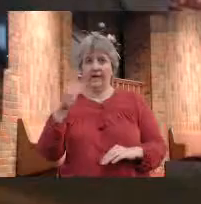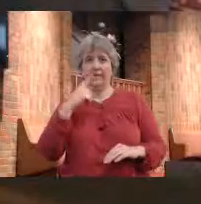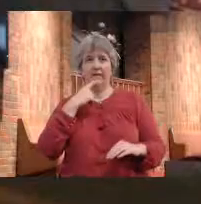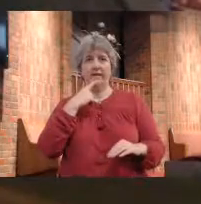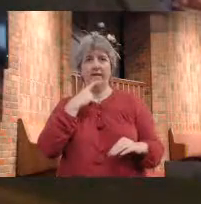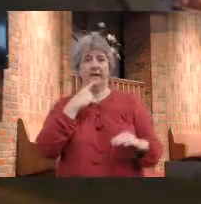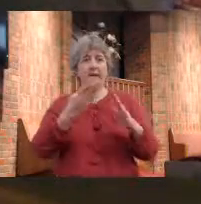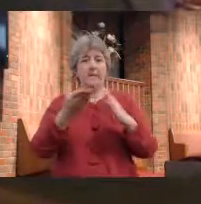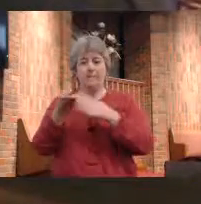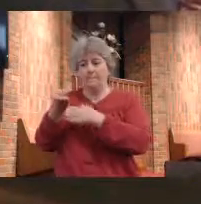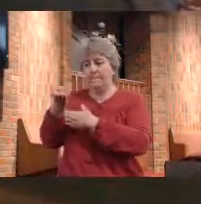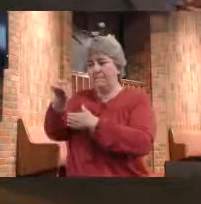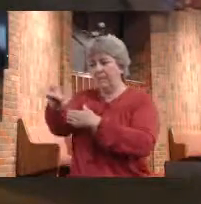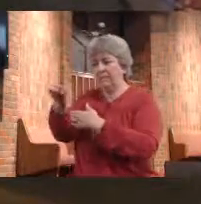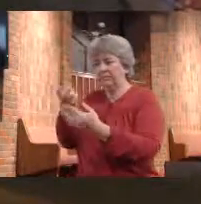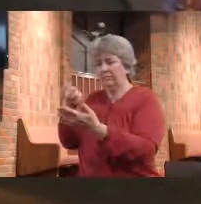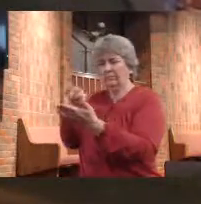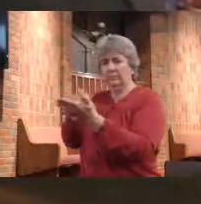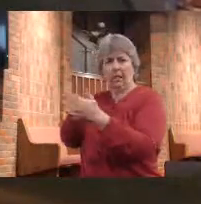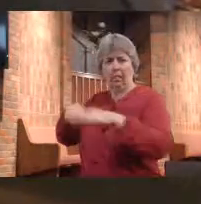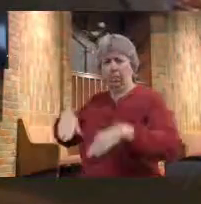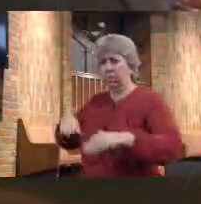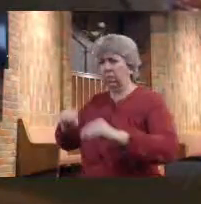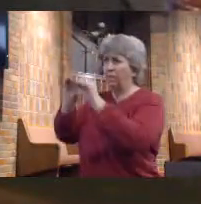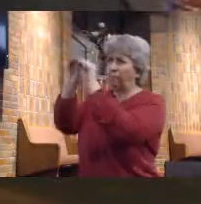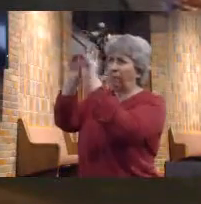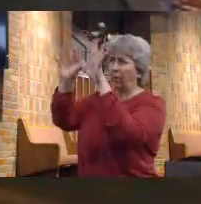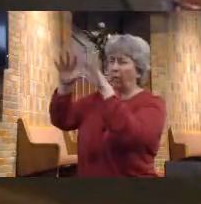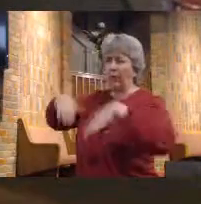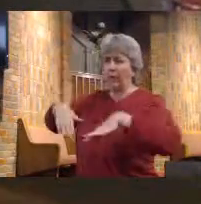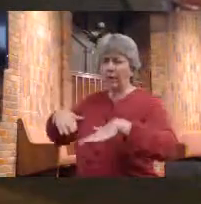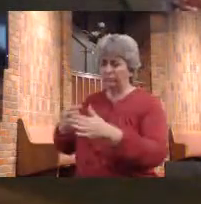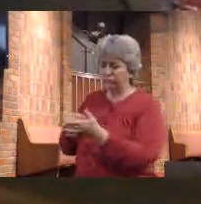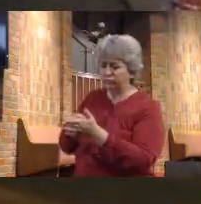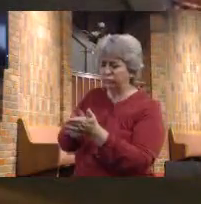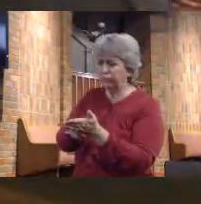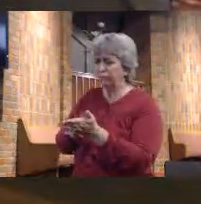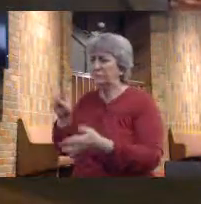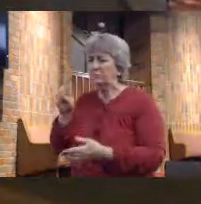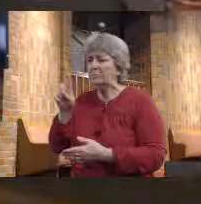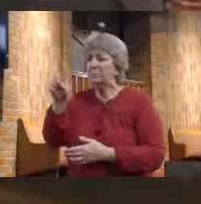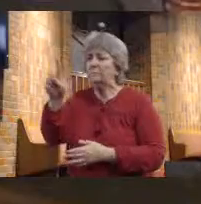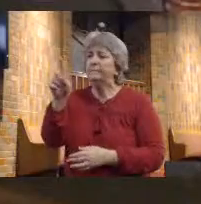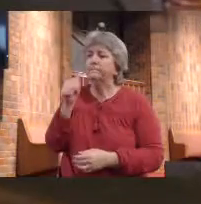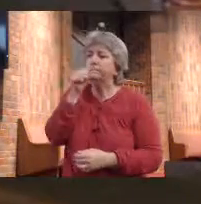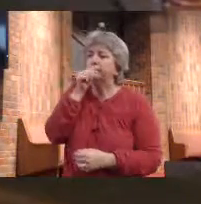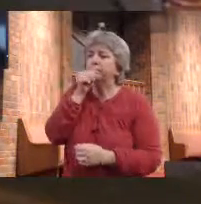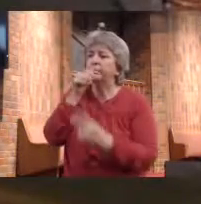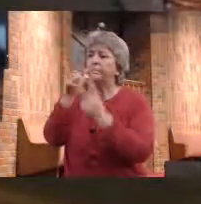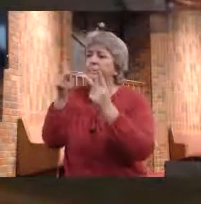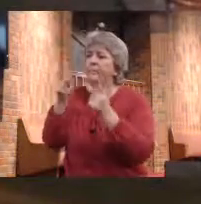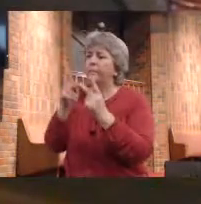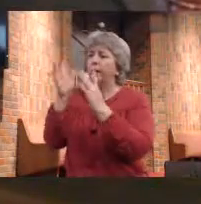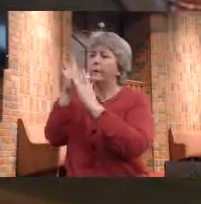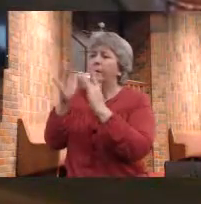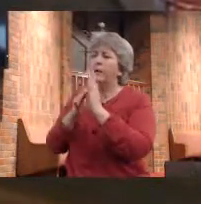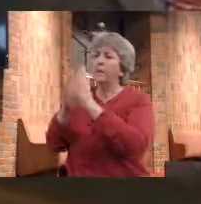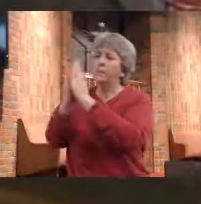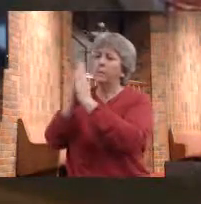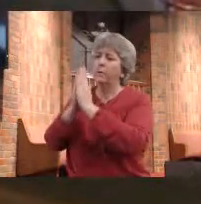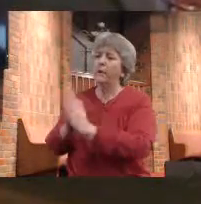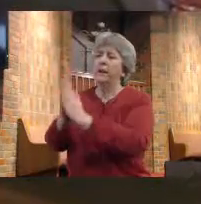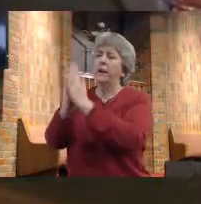while before daylight, he went out and departed to a solitary place, and there he